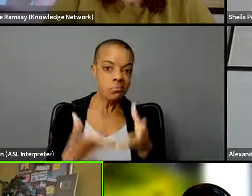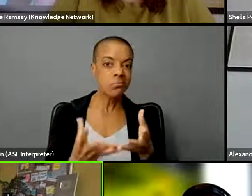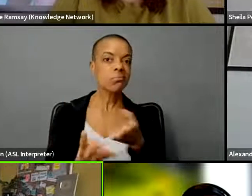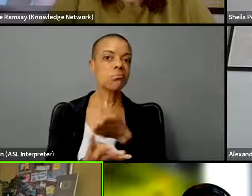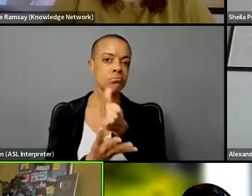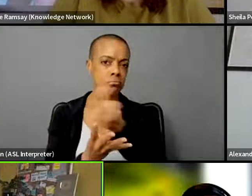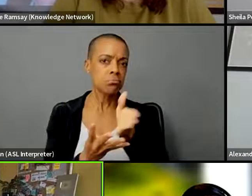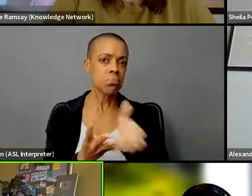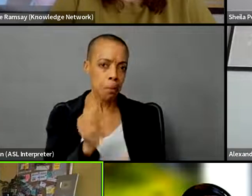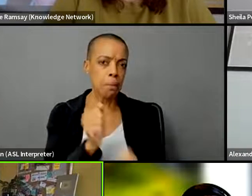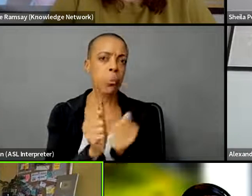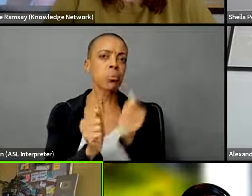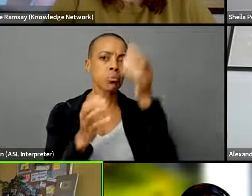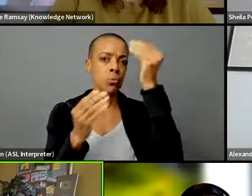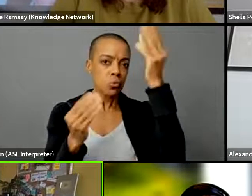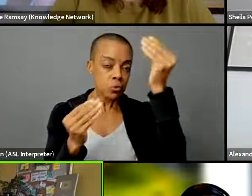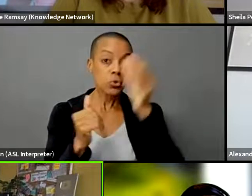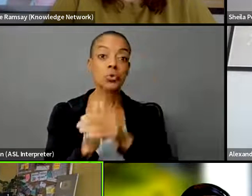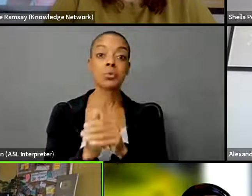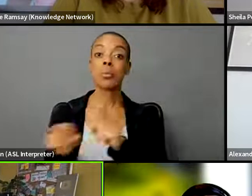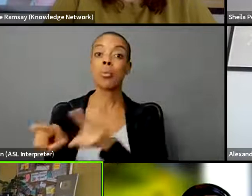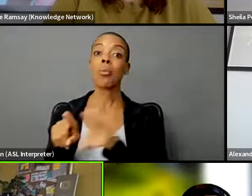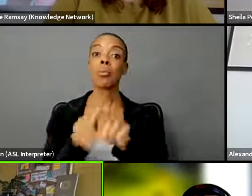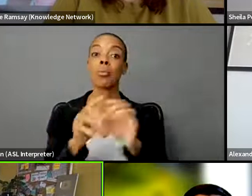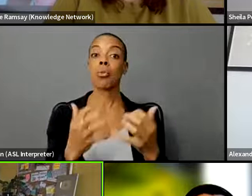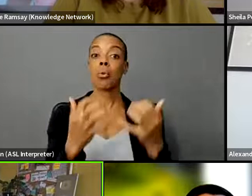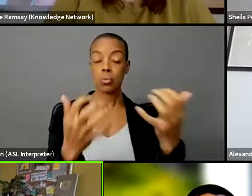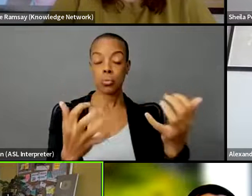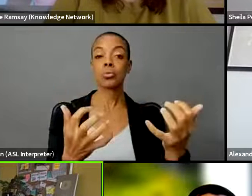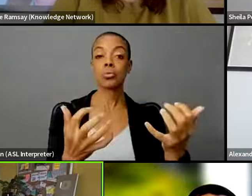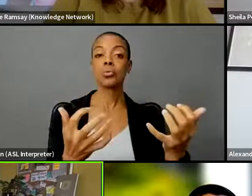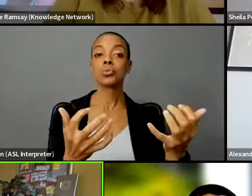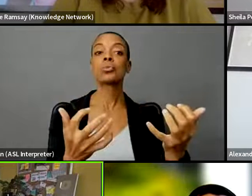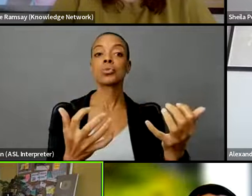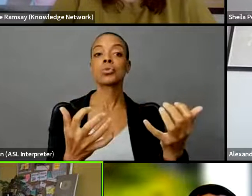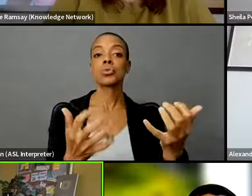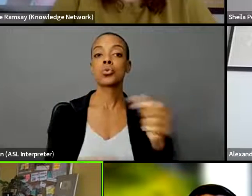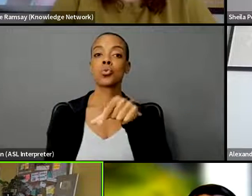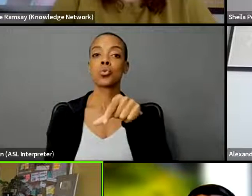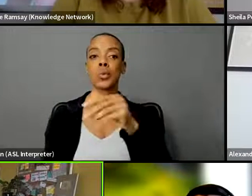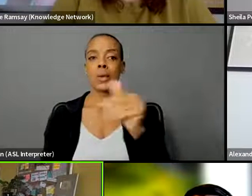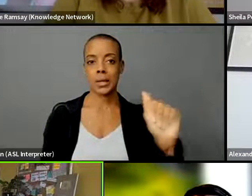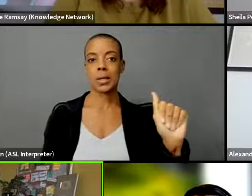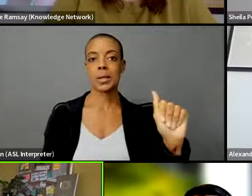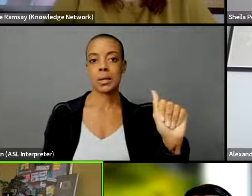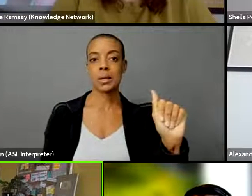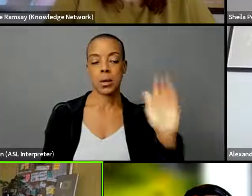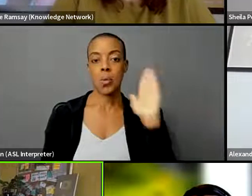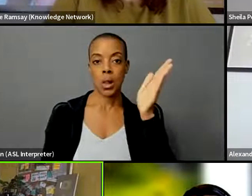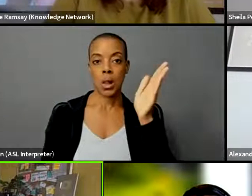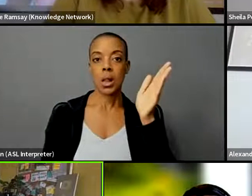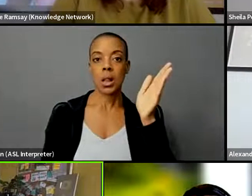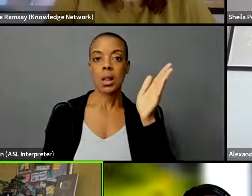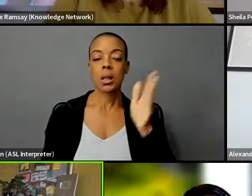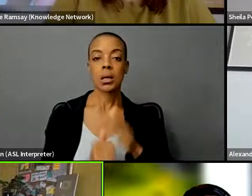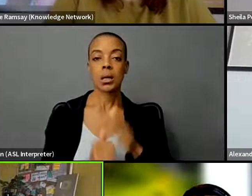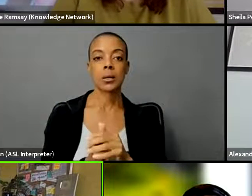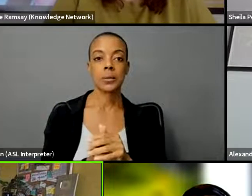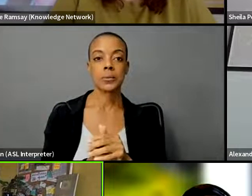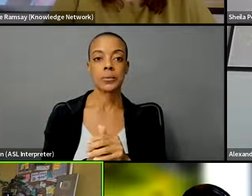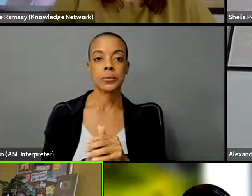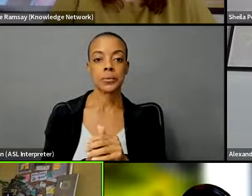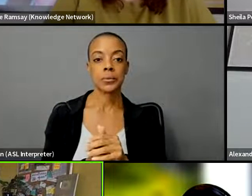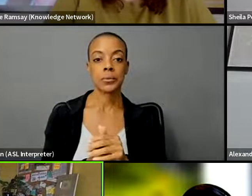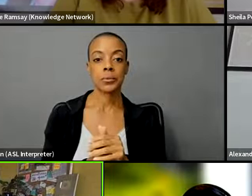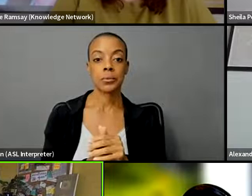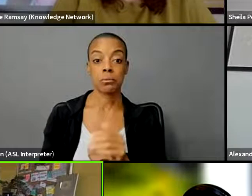want to let people in the call know that we will also be having an audience Q&A portion for this call in the second half. So if you